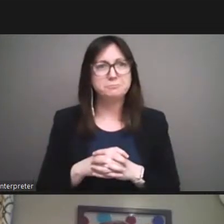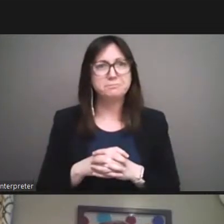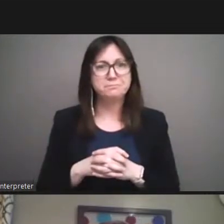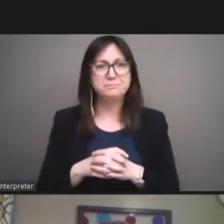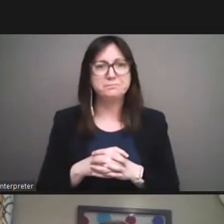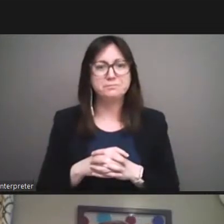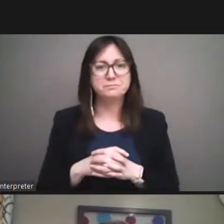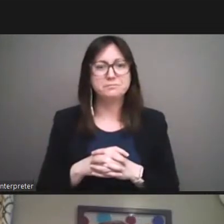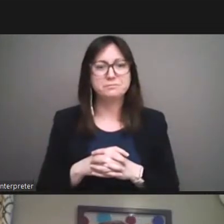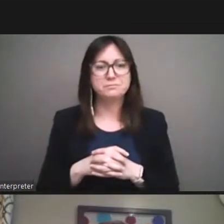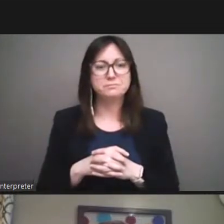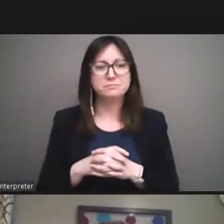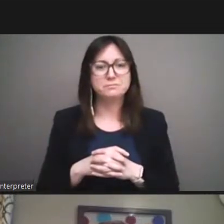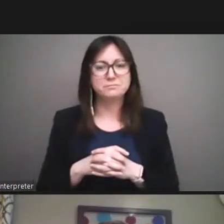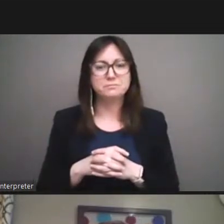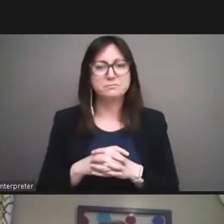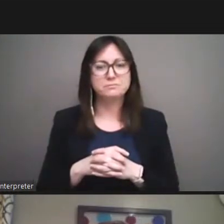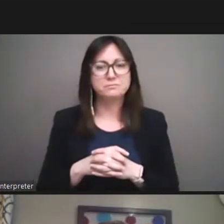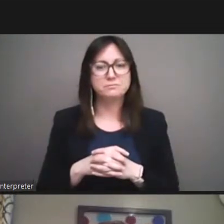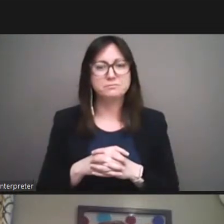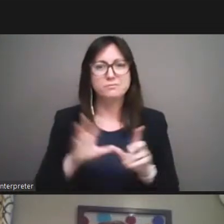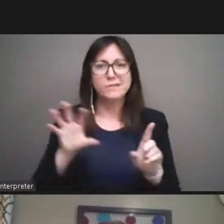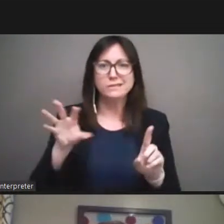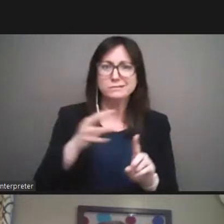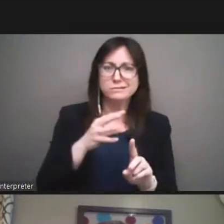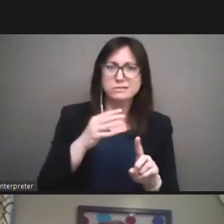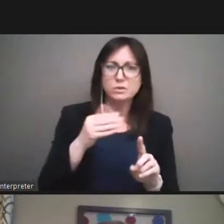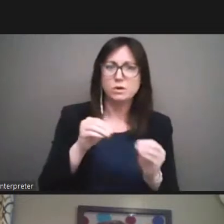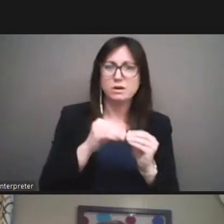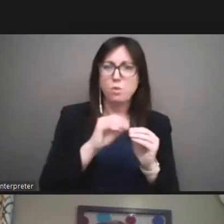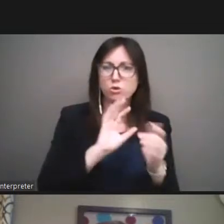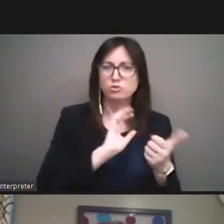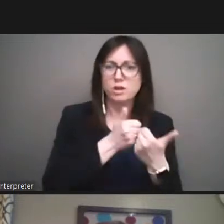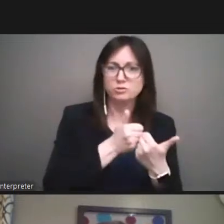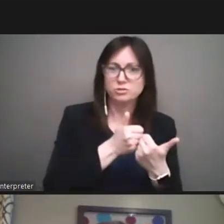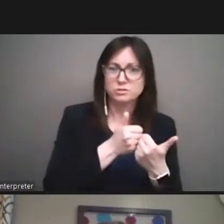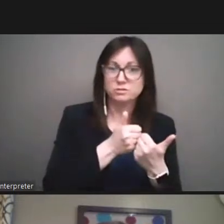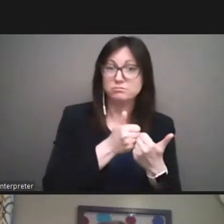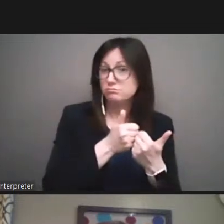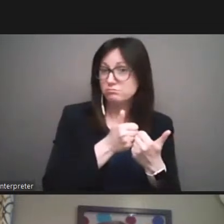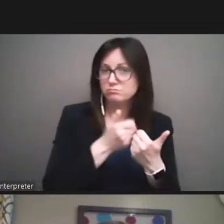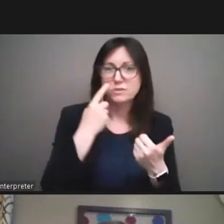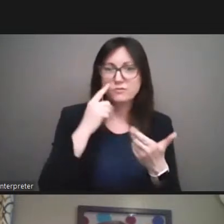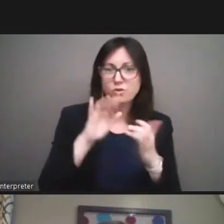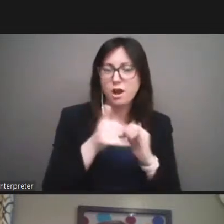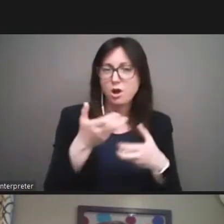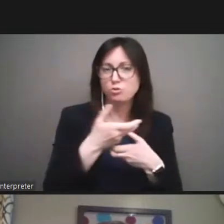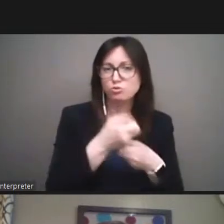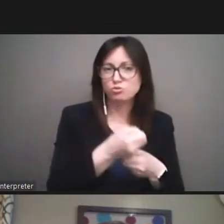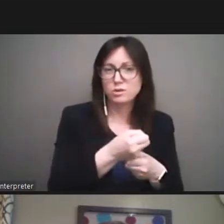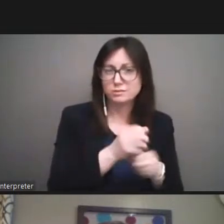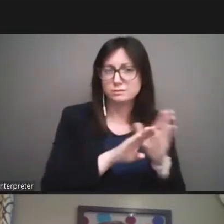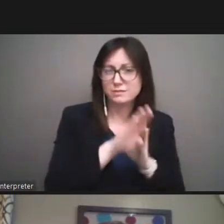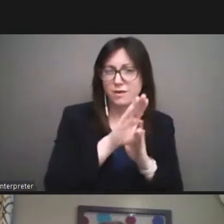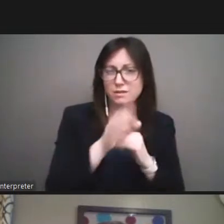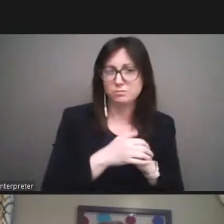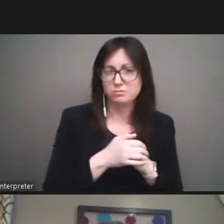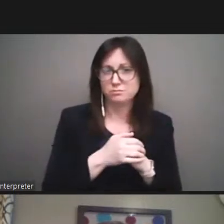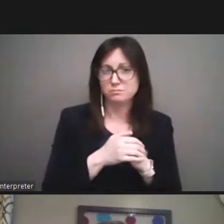opportunities and challenges related to building trust. And so I wonder, are